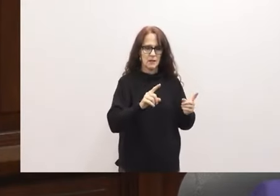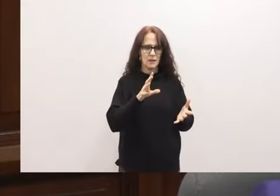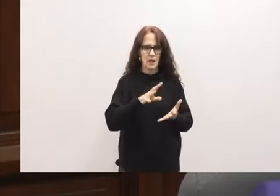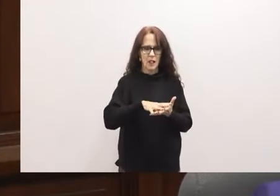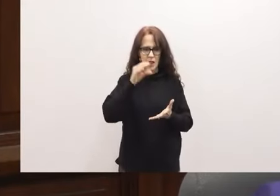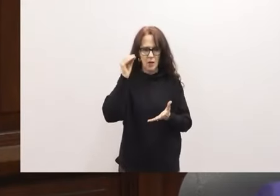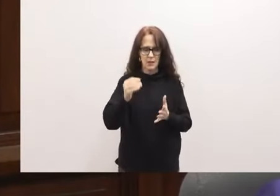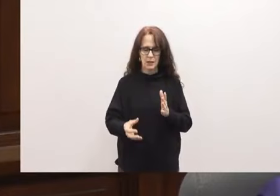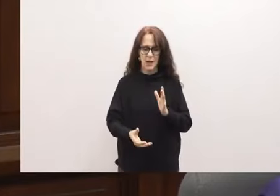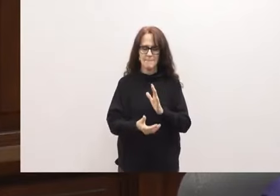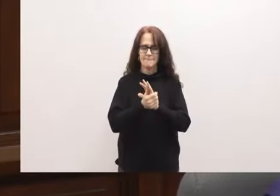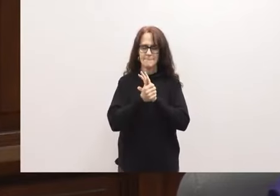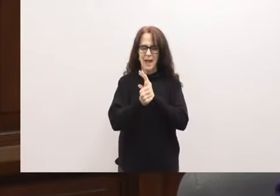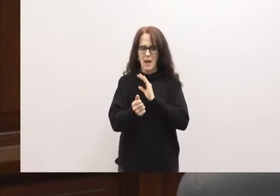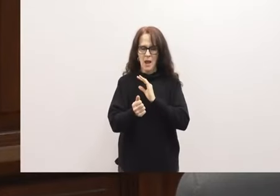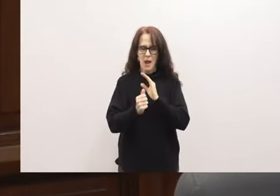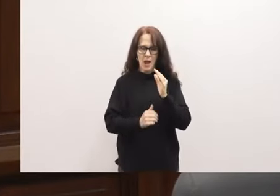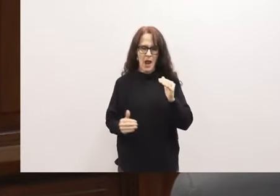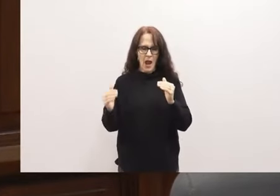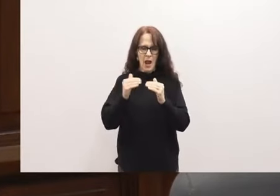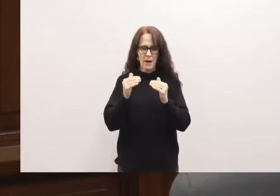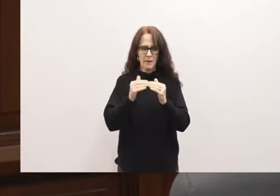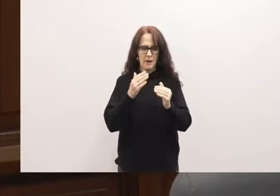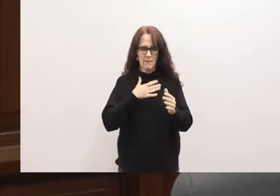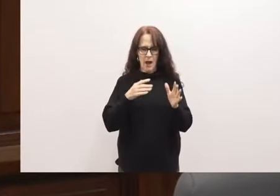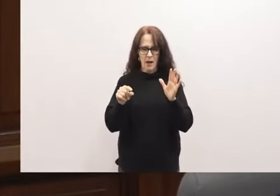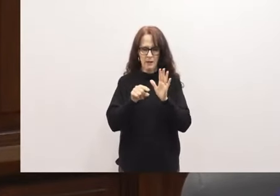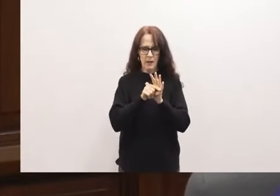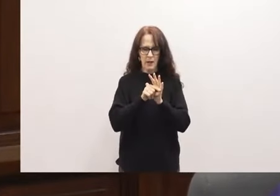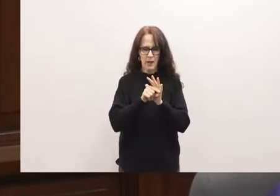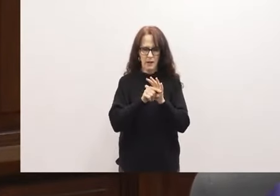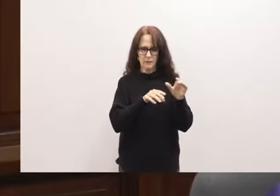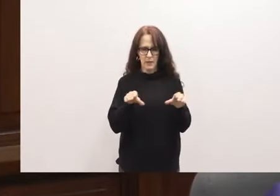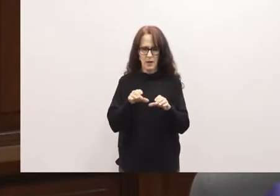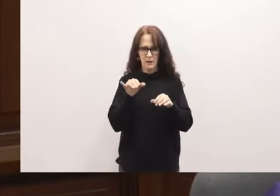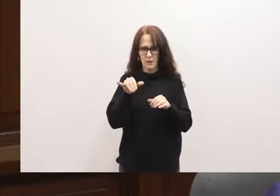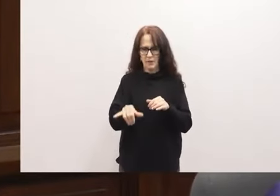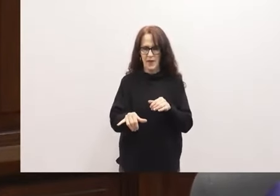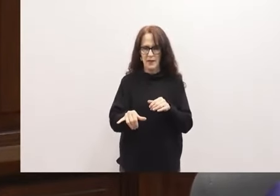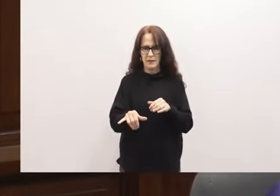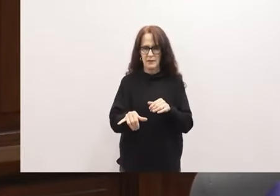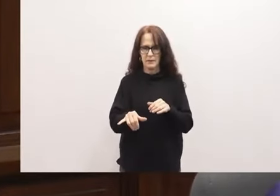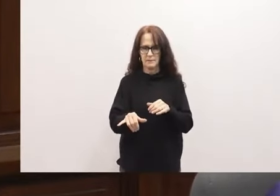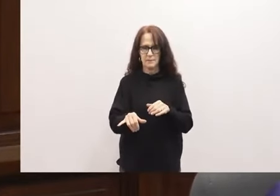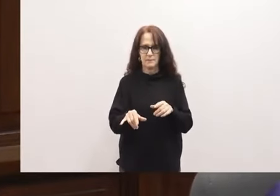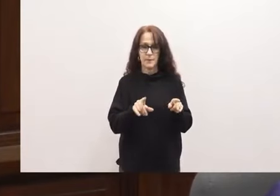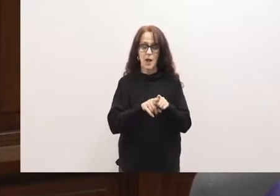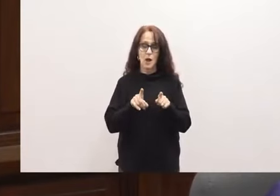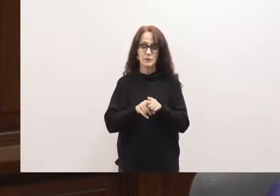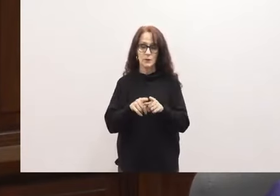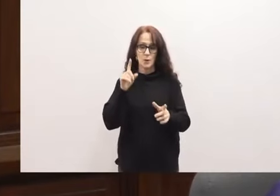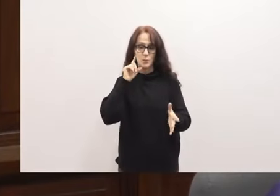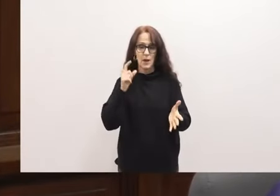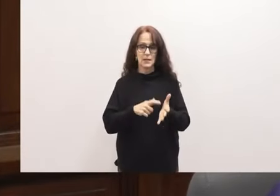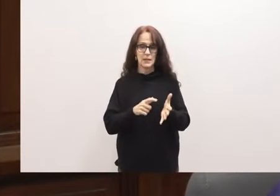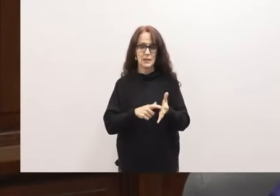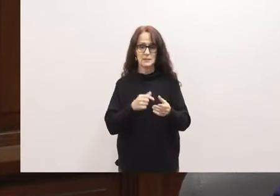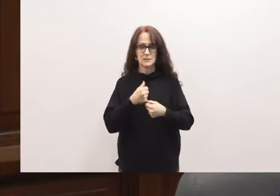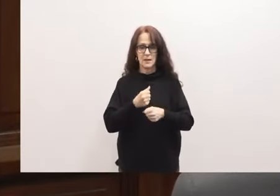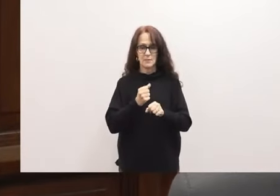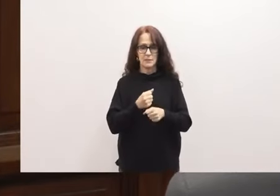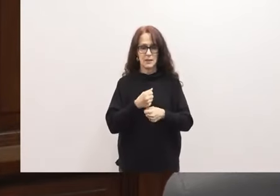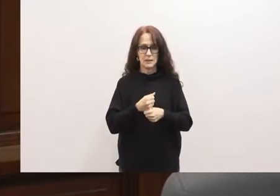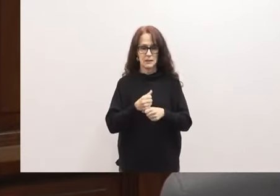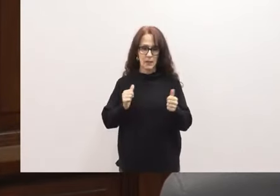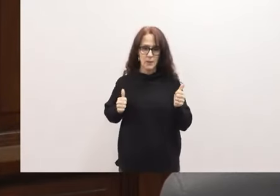mastery, and then be equitable in my grading when I do that. At the same time, recognizing that I'm making up